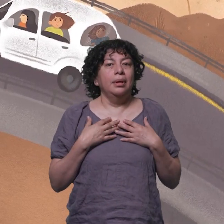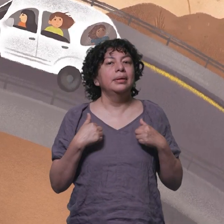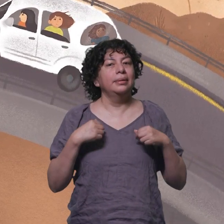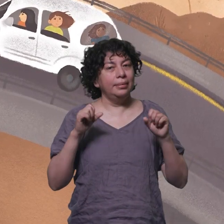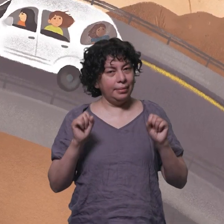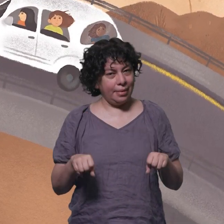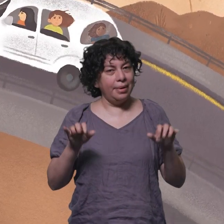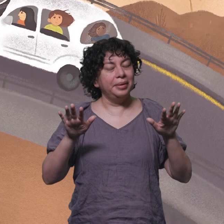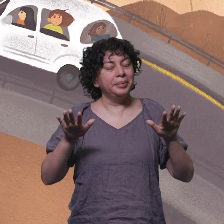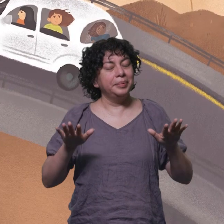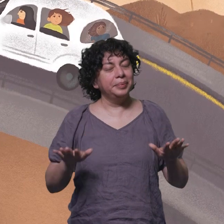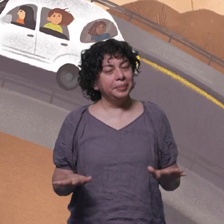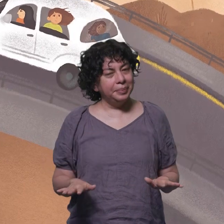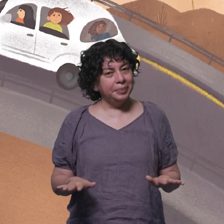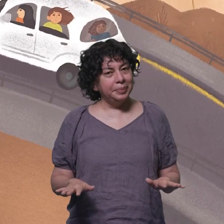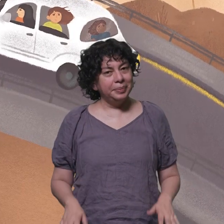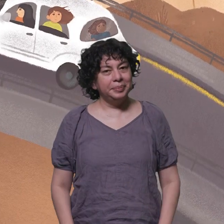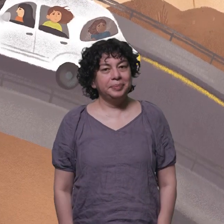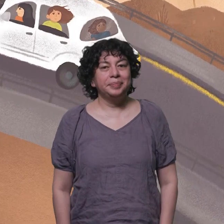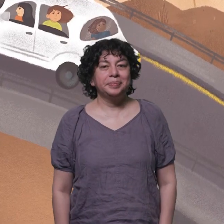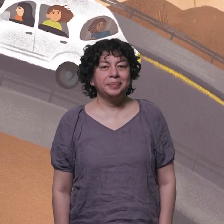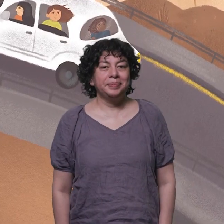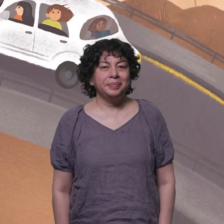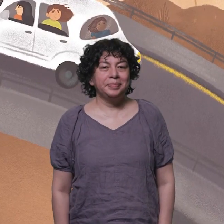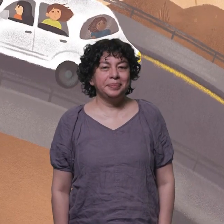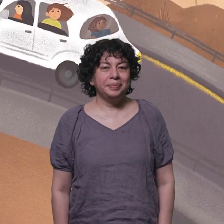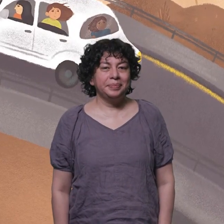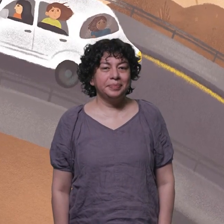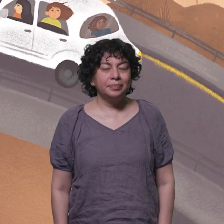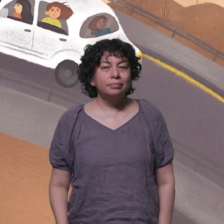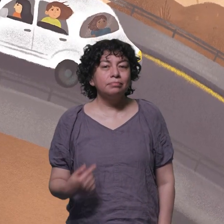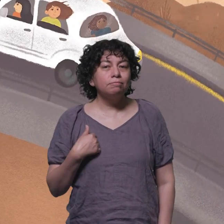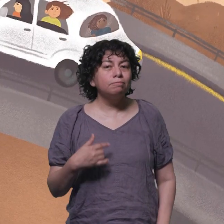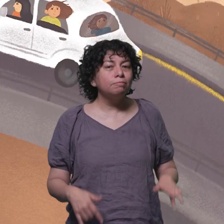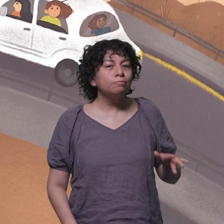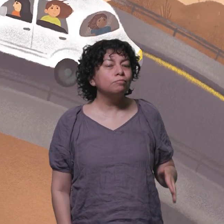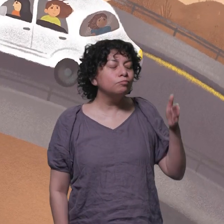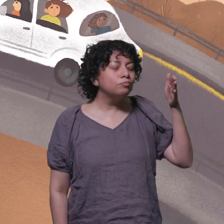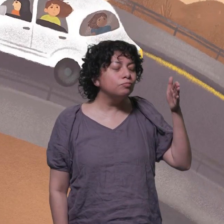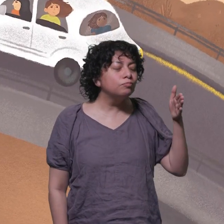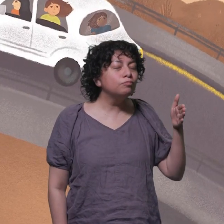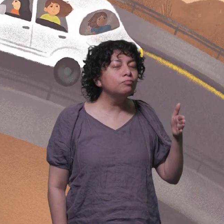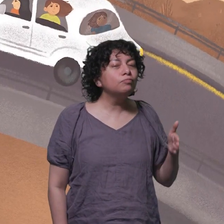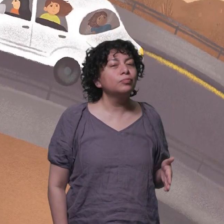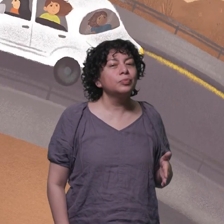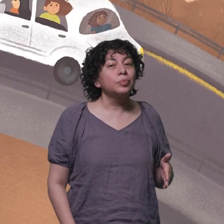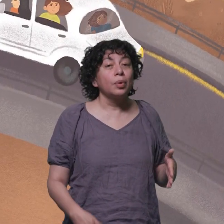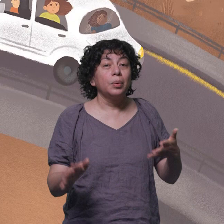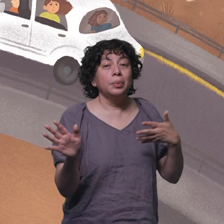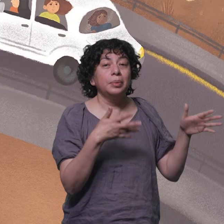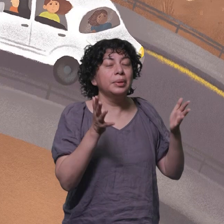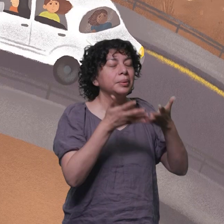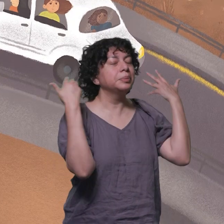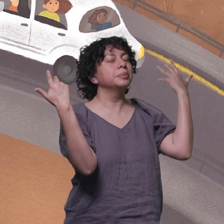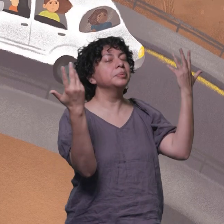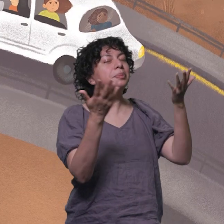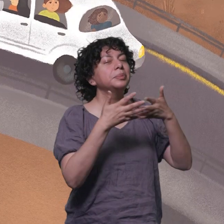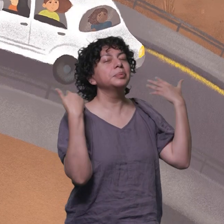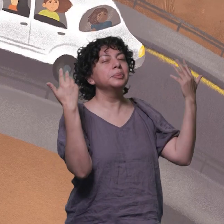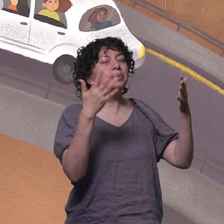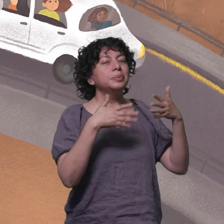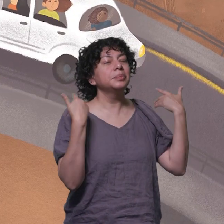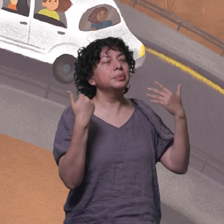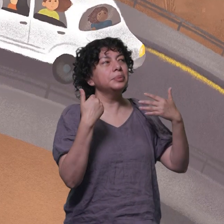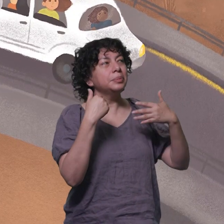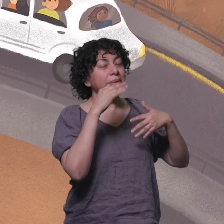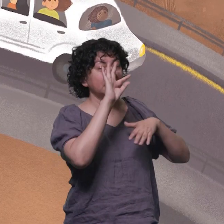schedule. Now I feel like I can rest. I roll my window down to let the air brush against my face.